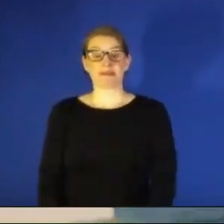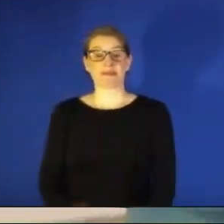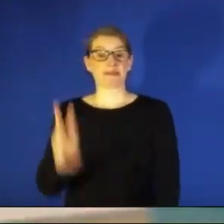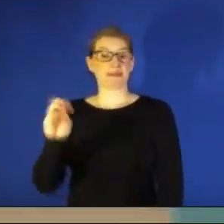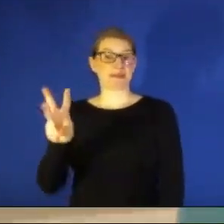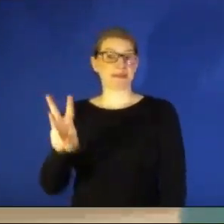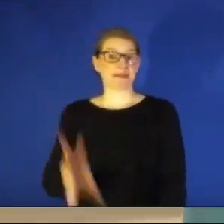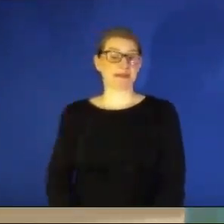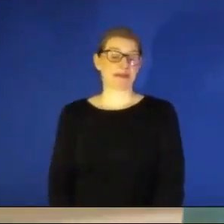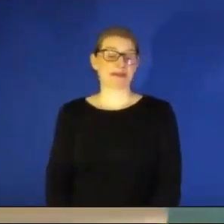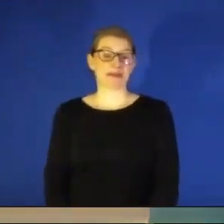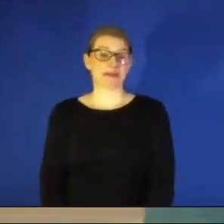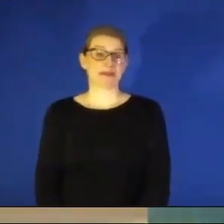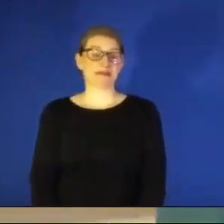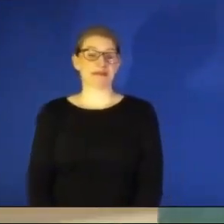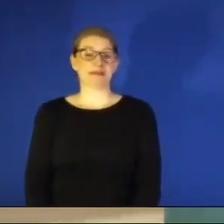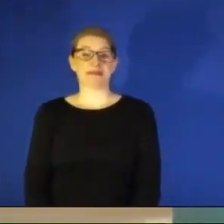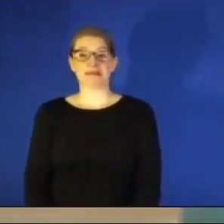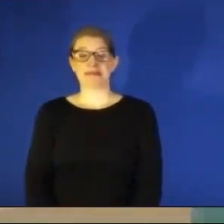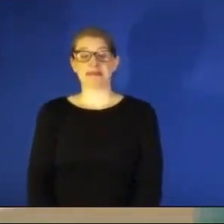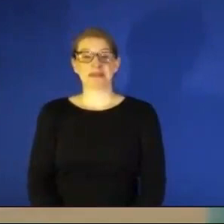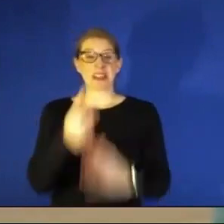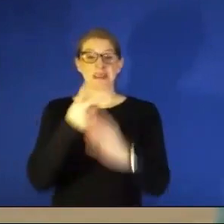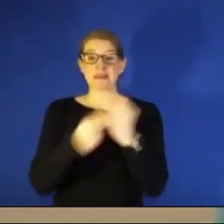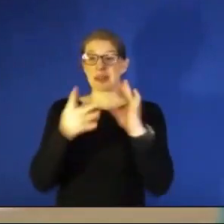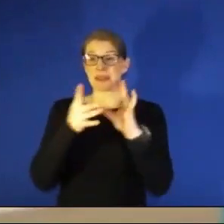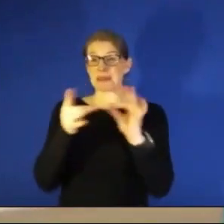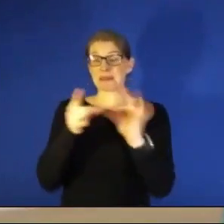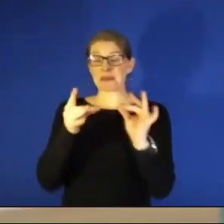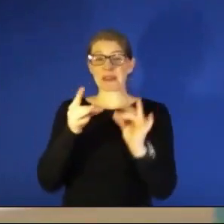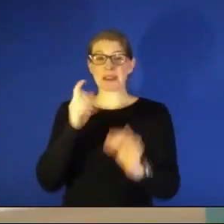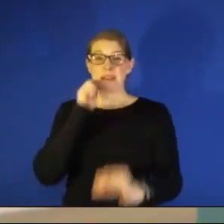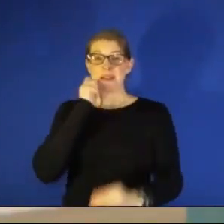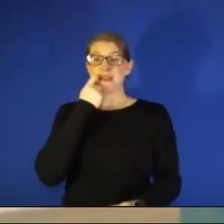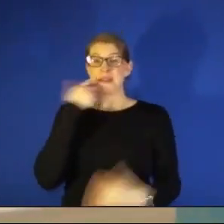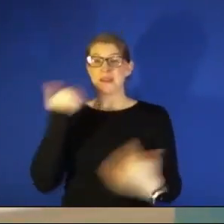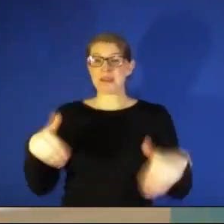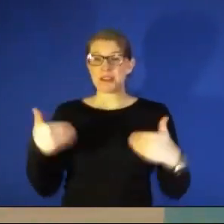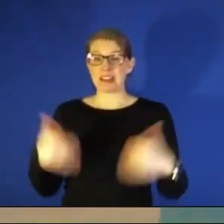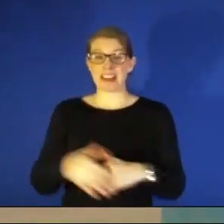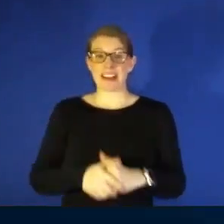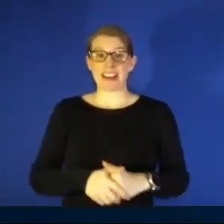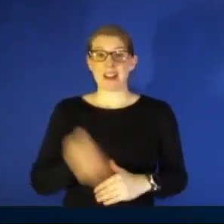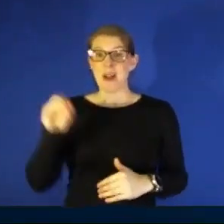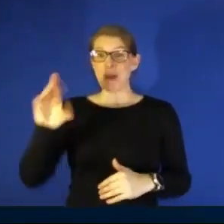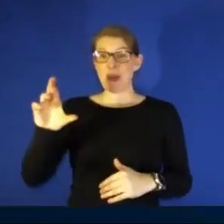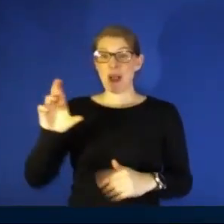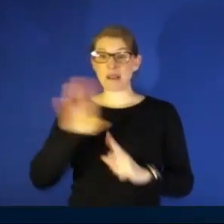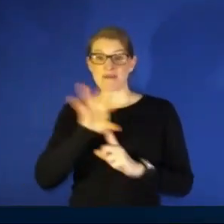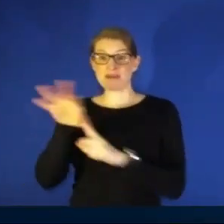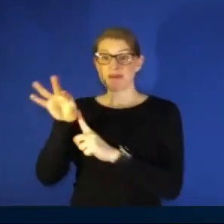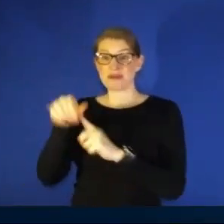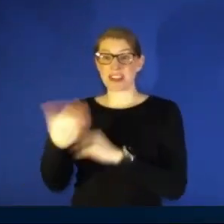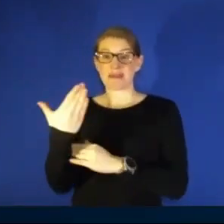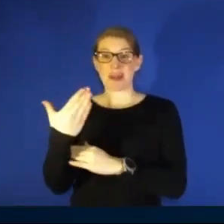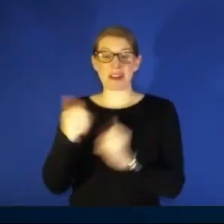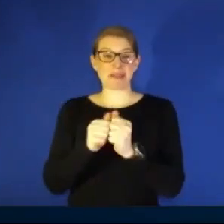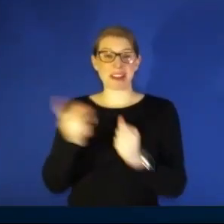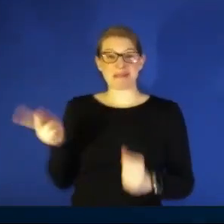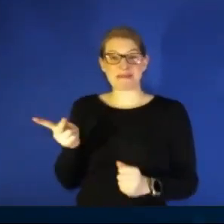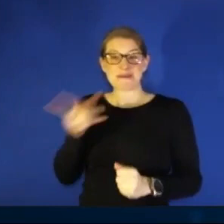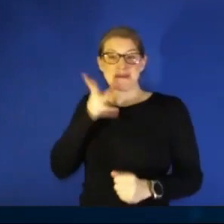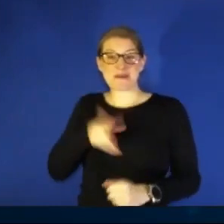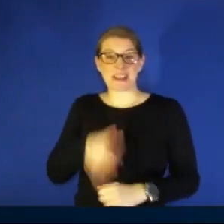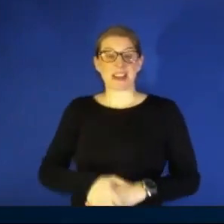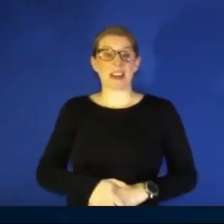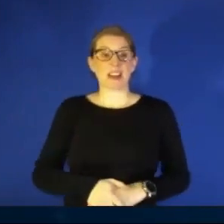a great sentiment from both the nurses here, and just what a cool gig this morning to be in the OR with these ladies. Love it. Thank you so much. We don't mean to